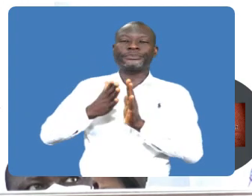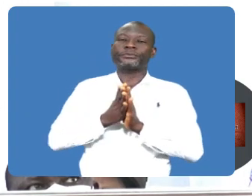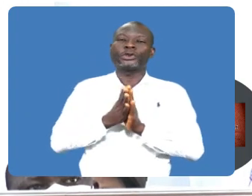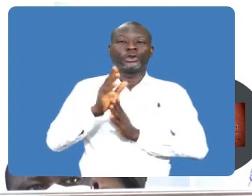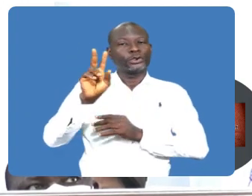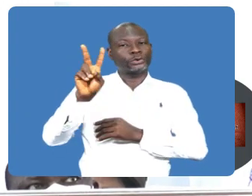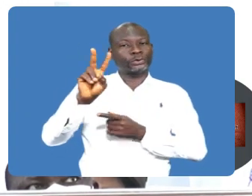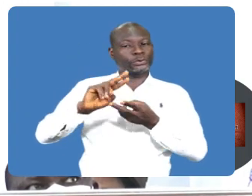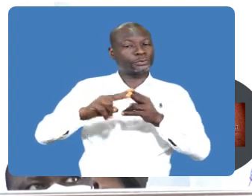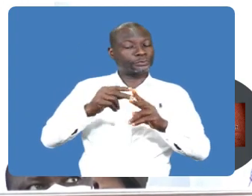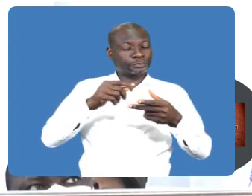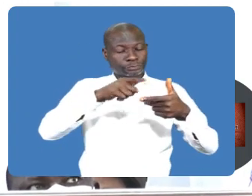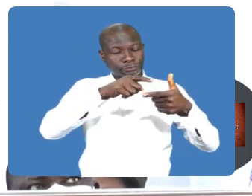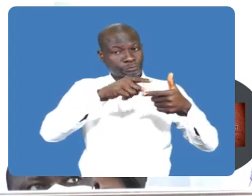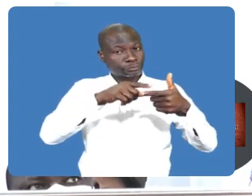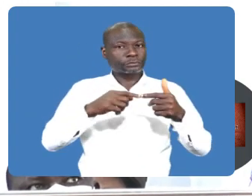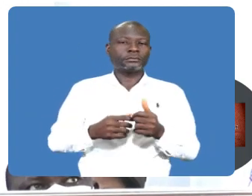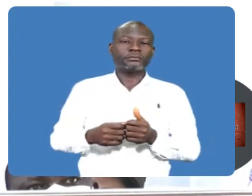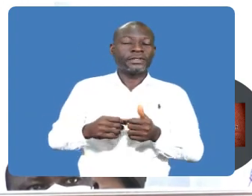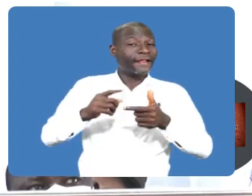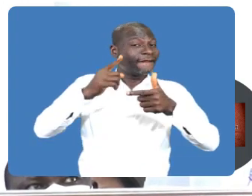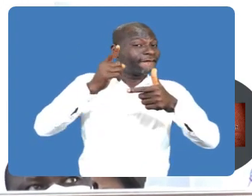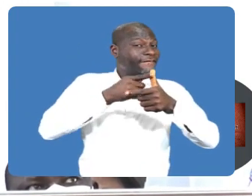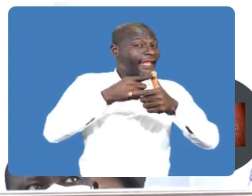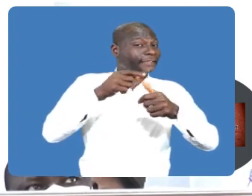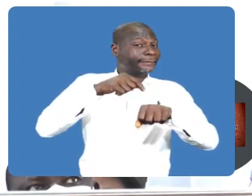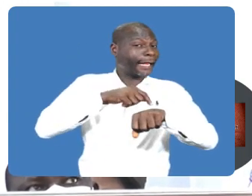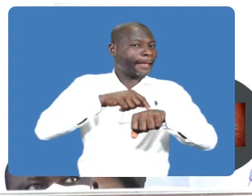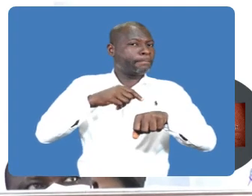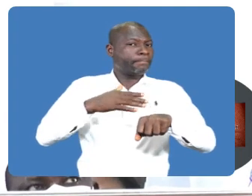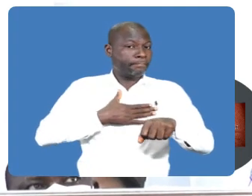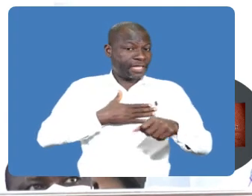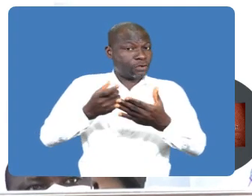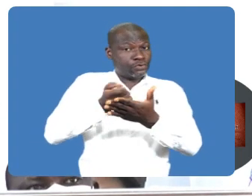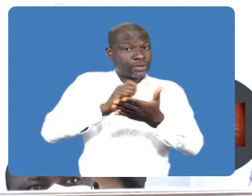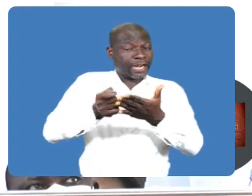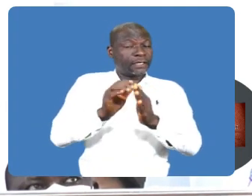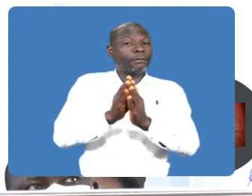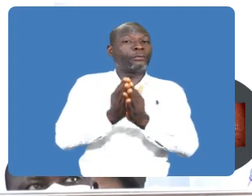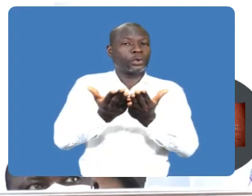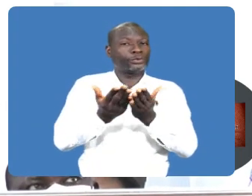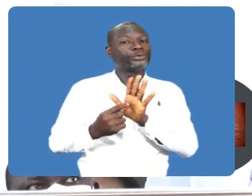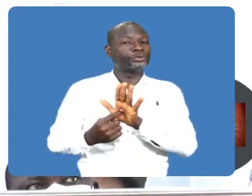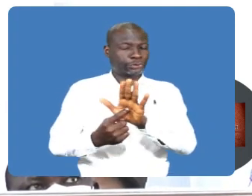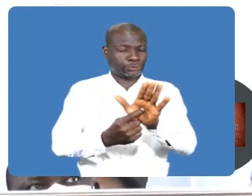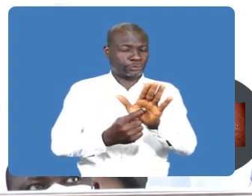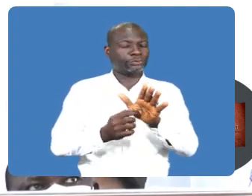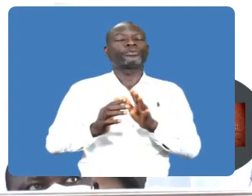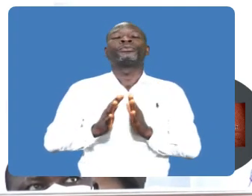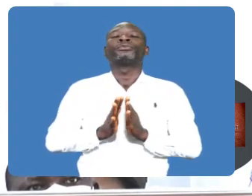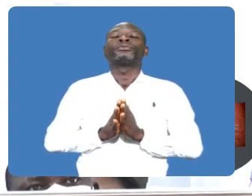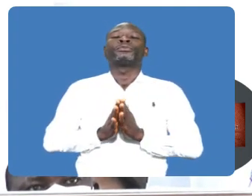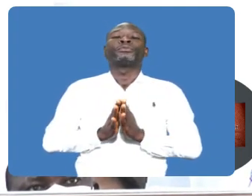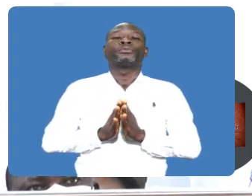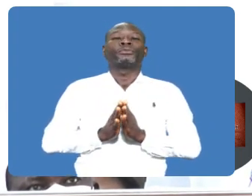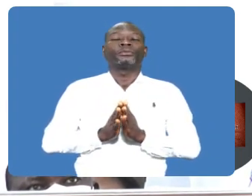And number two, my first ever published book is going to be